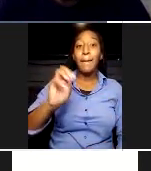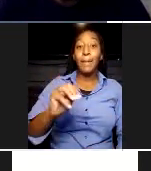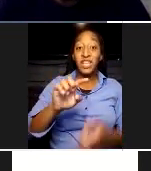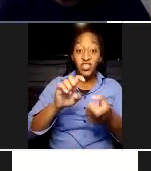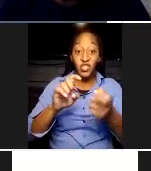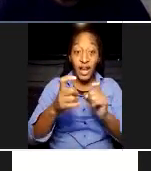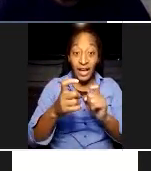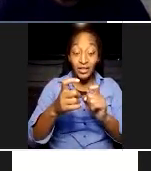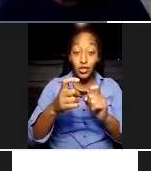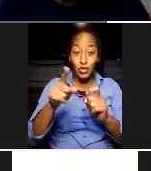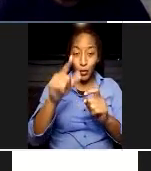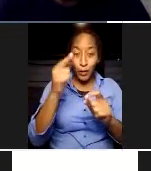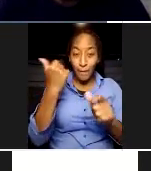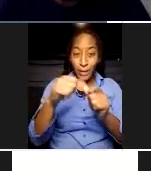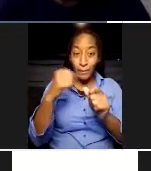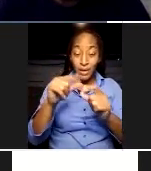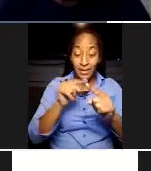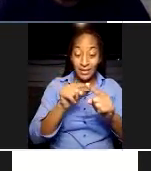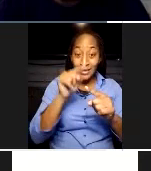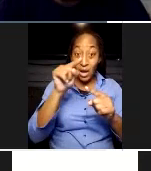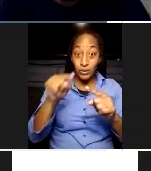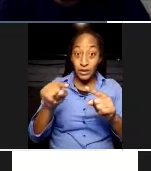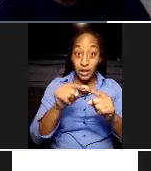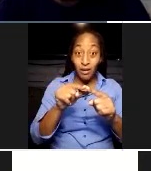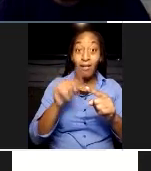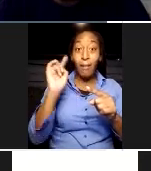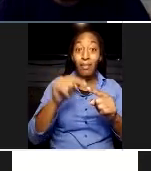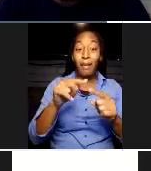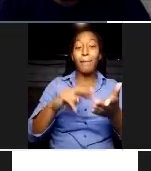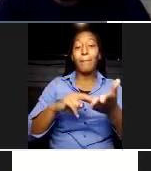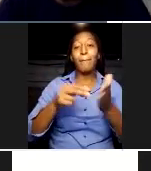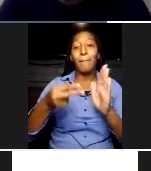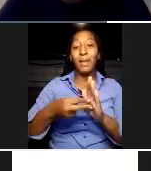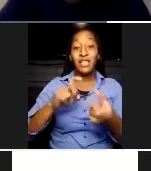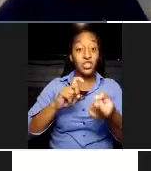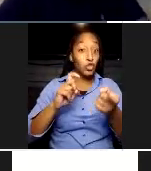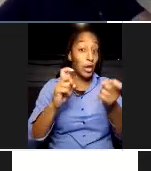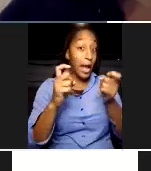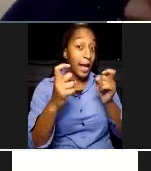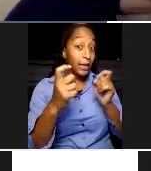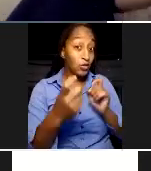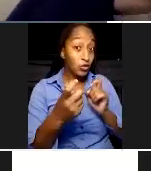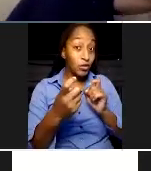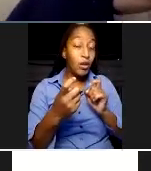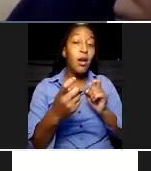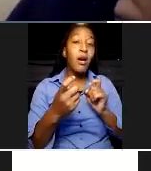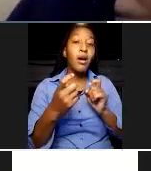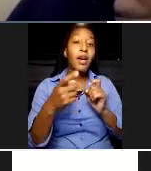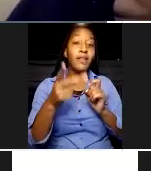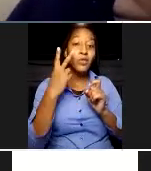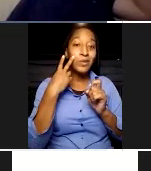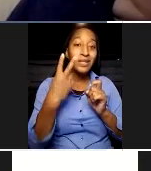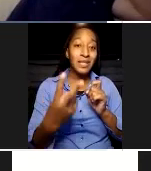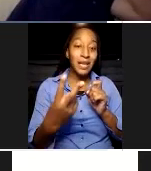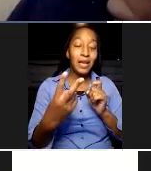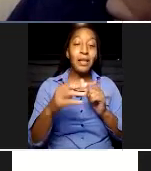delta symbol means change. So if we look at how the momentum changes per unit